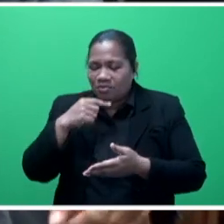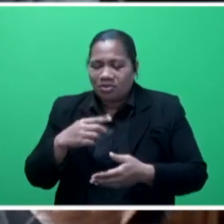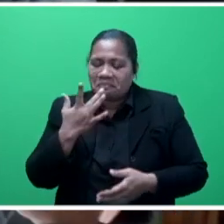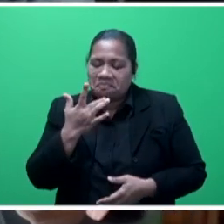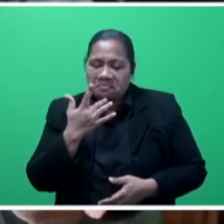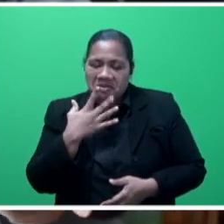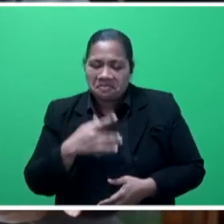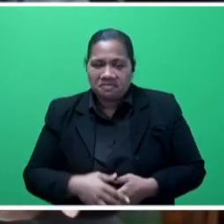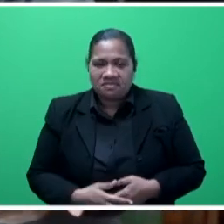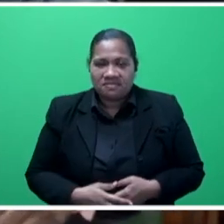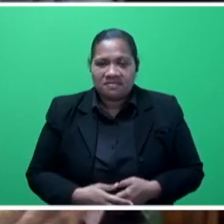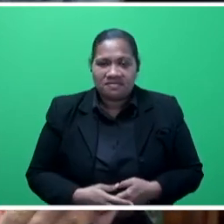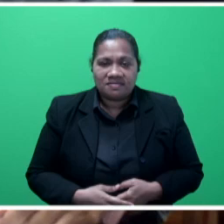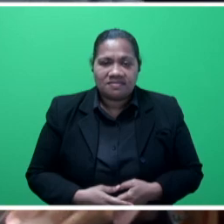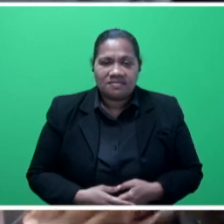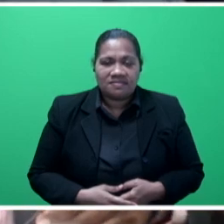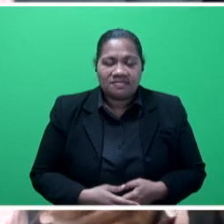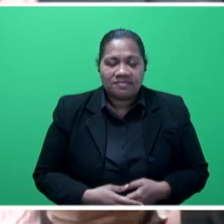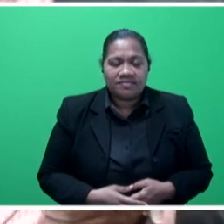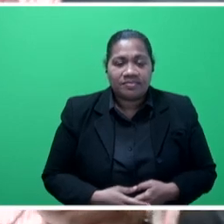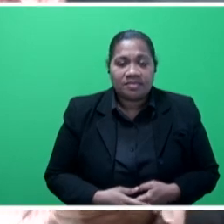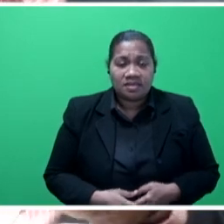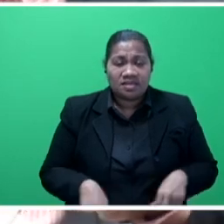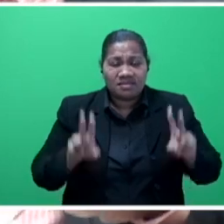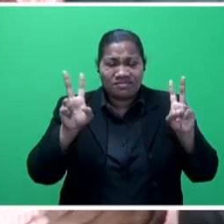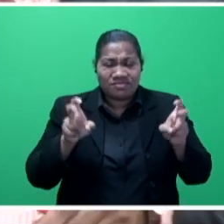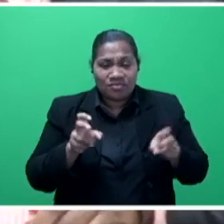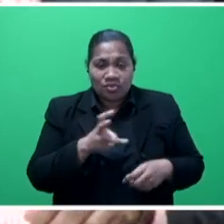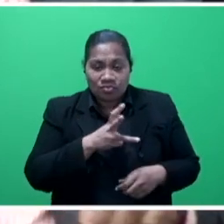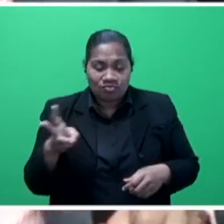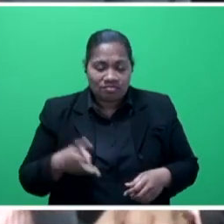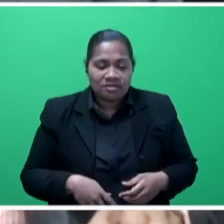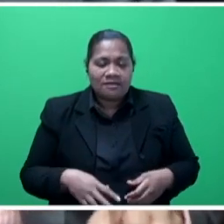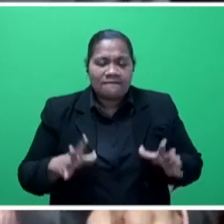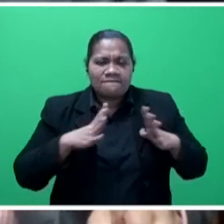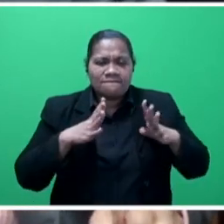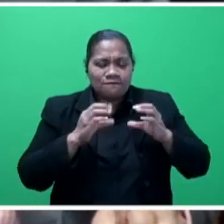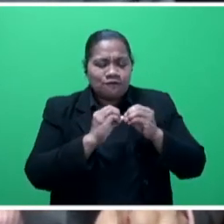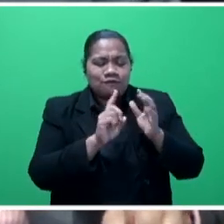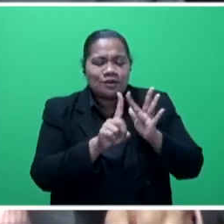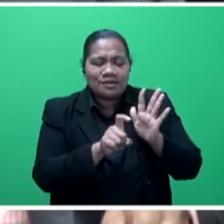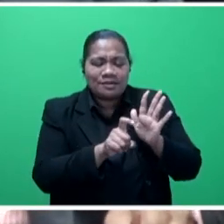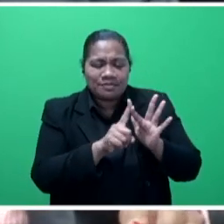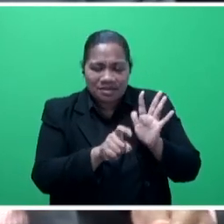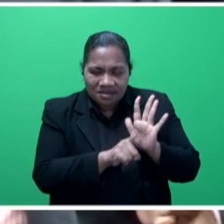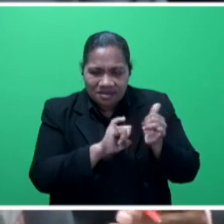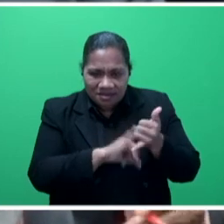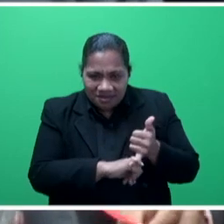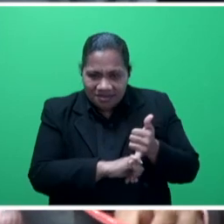In fact, Mr. Speaker, sir, the term freebies or handouts and the insinuation is quite